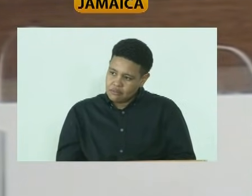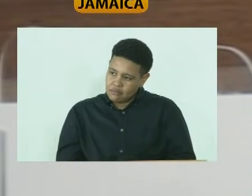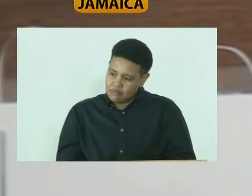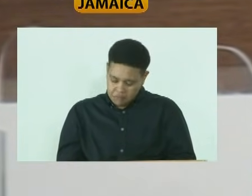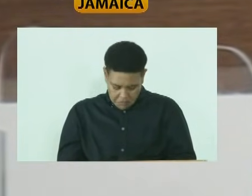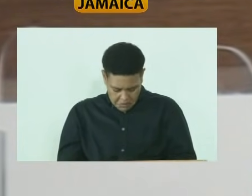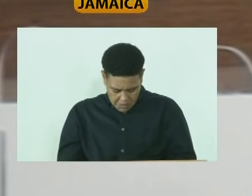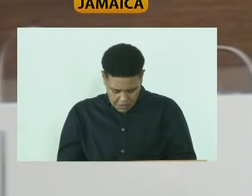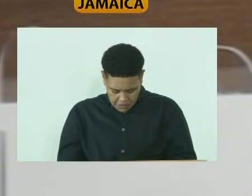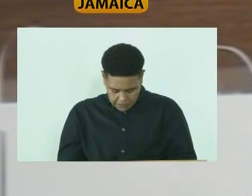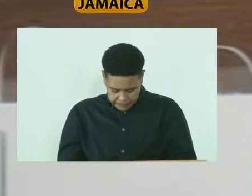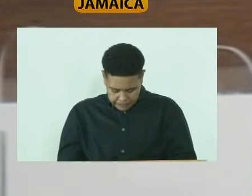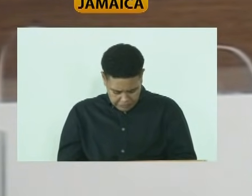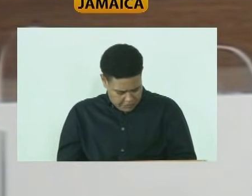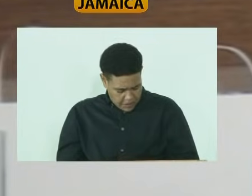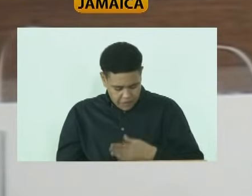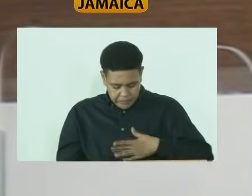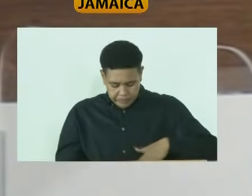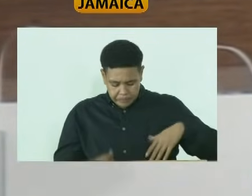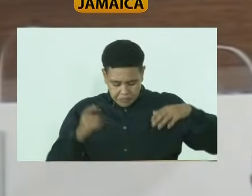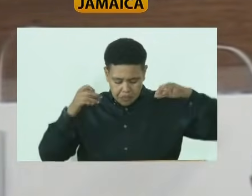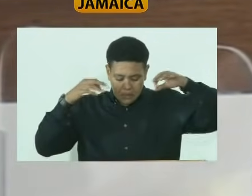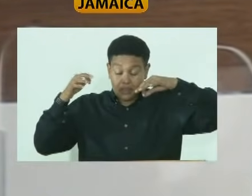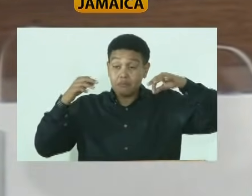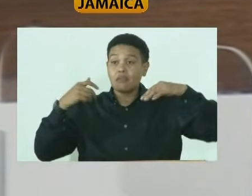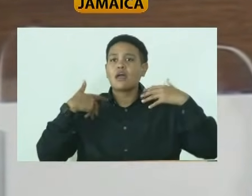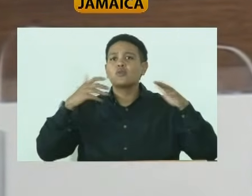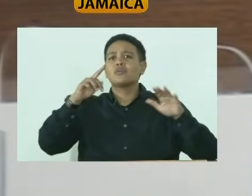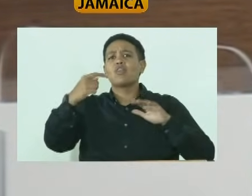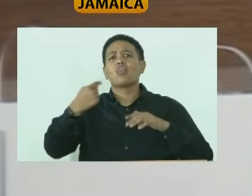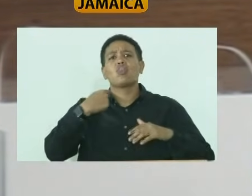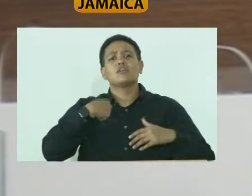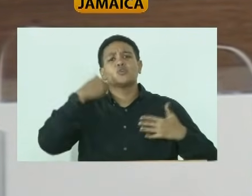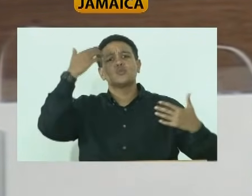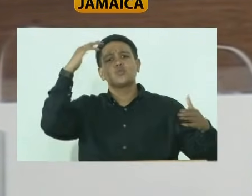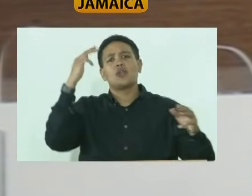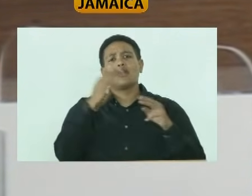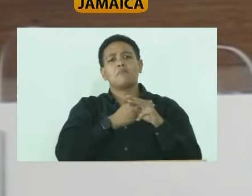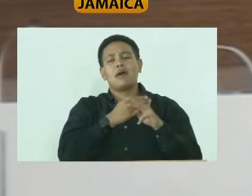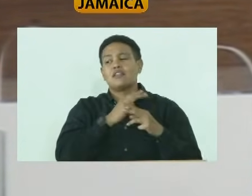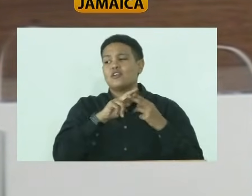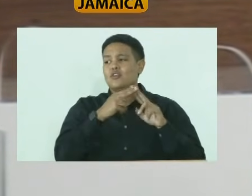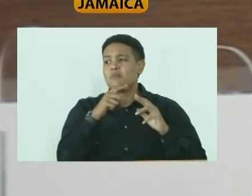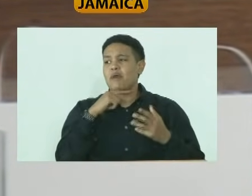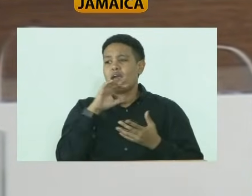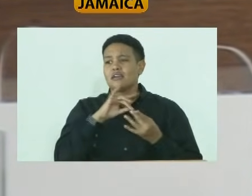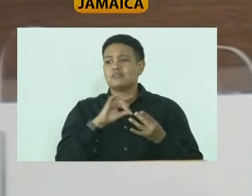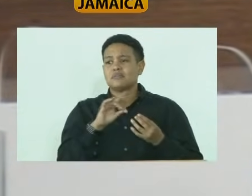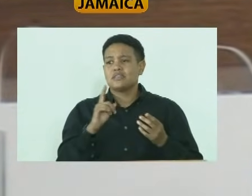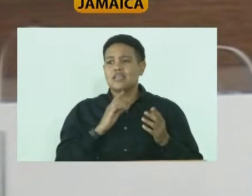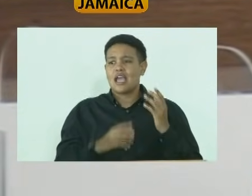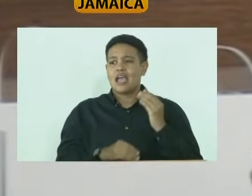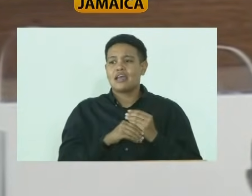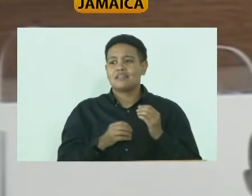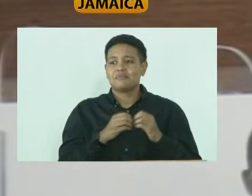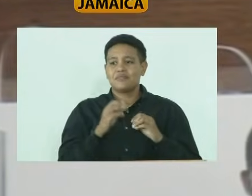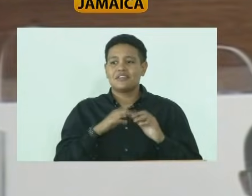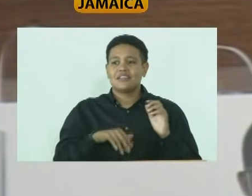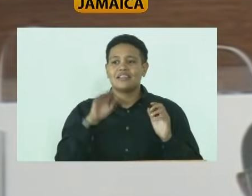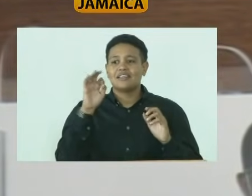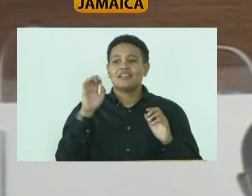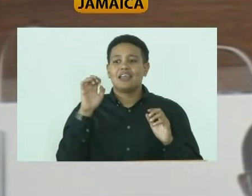accuse anyone to accuse me of not knowing my mathematics. The numbers I mentioned above add up to more than 980 schools